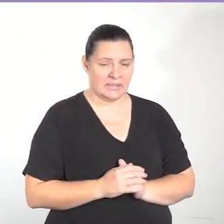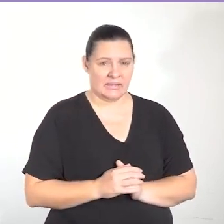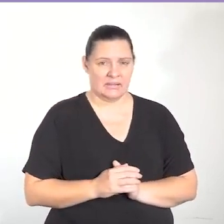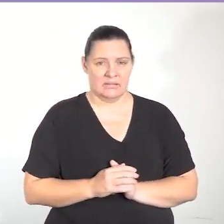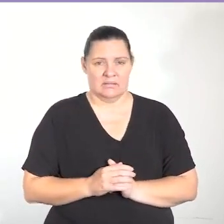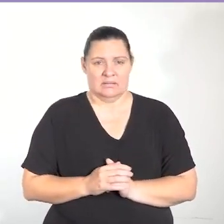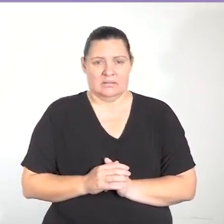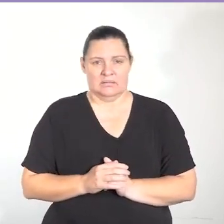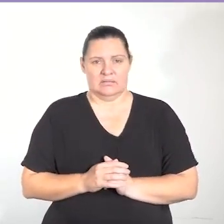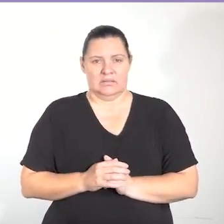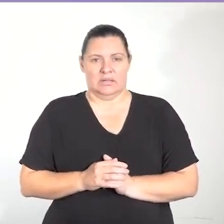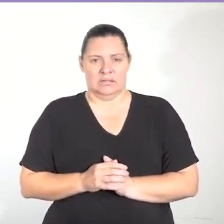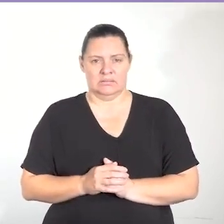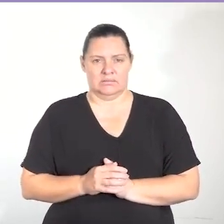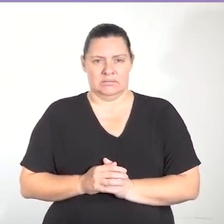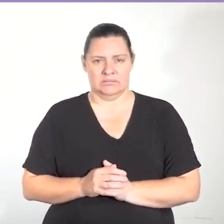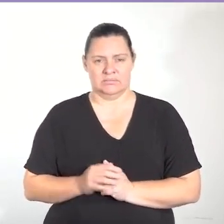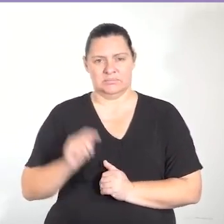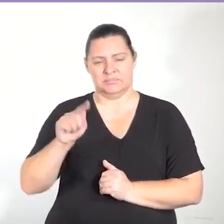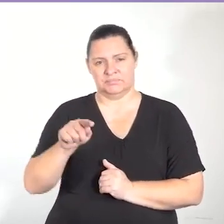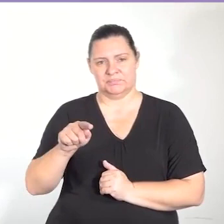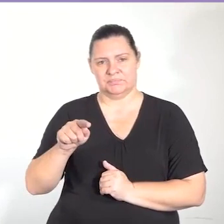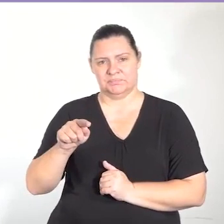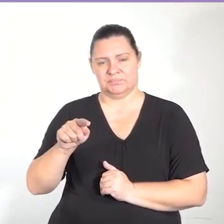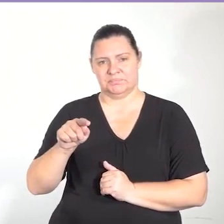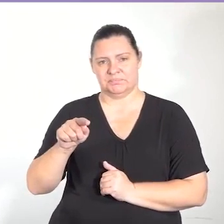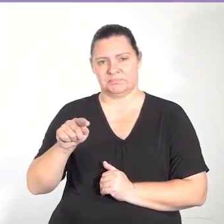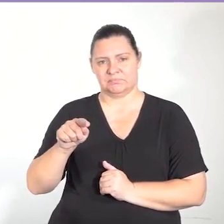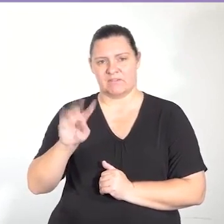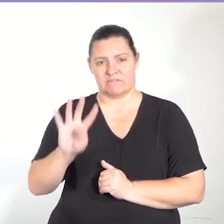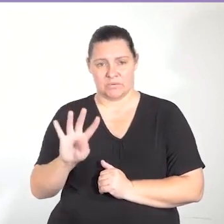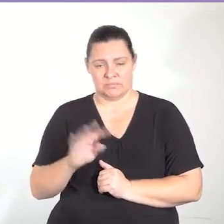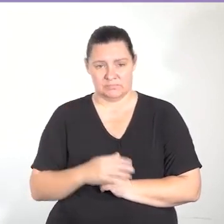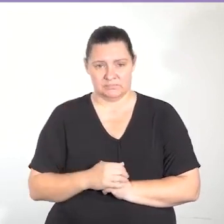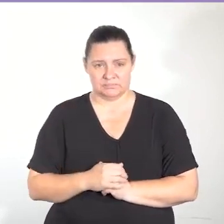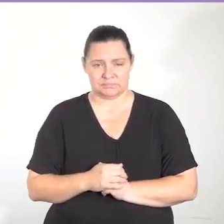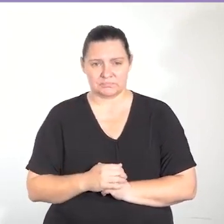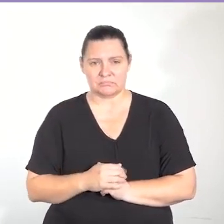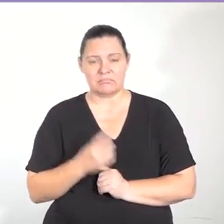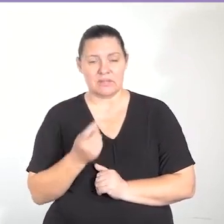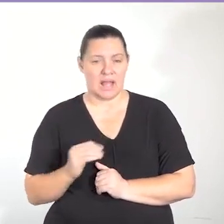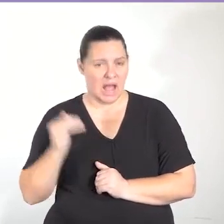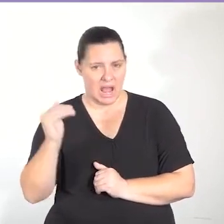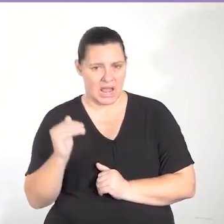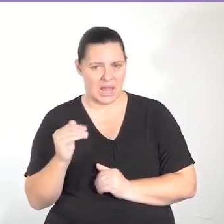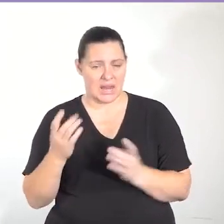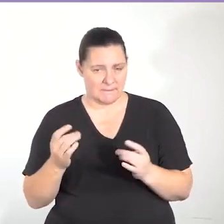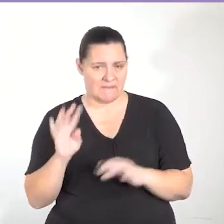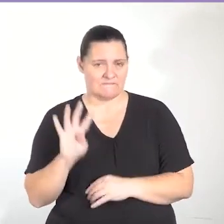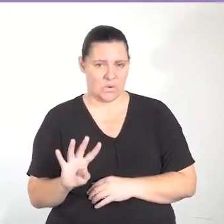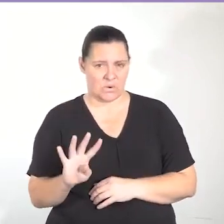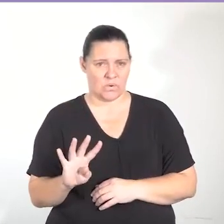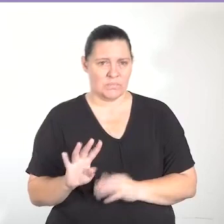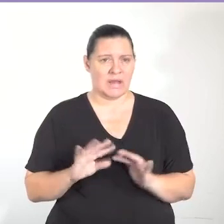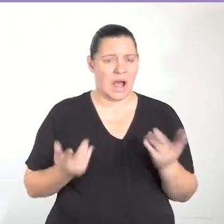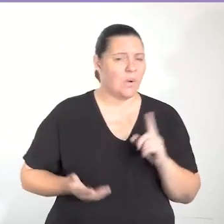but the highest one there is 4. So our highest common factor is 4.